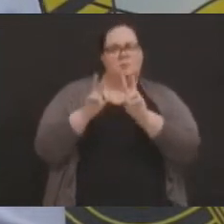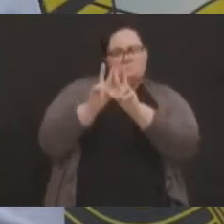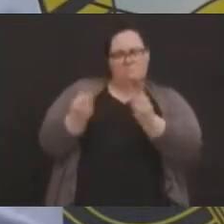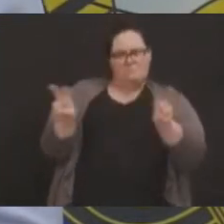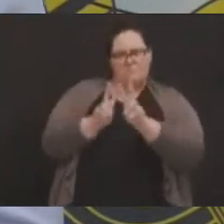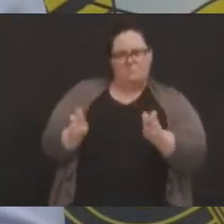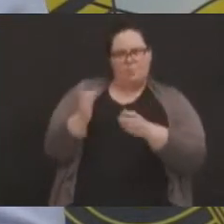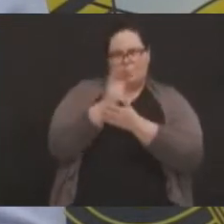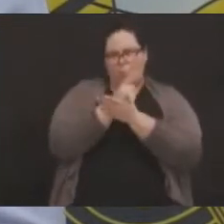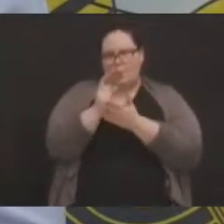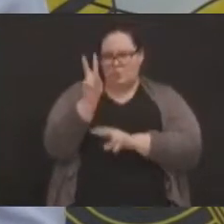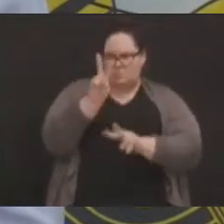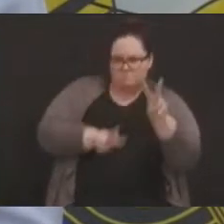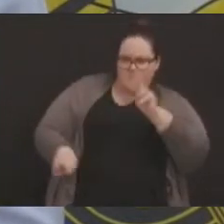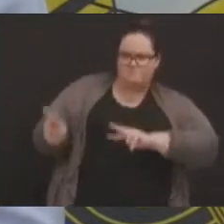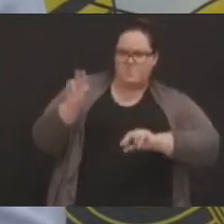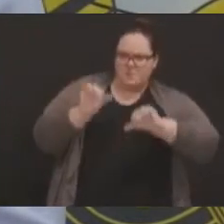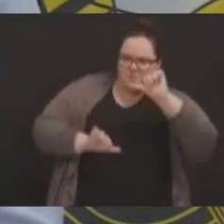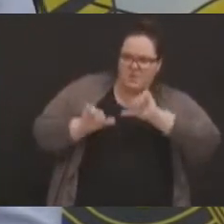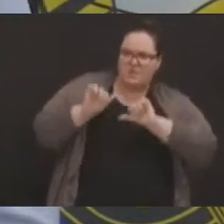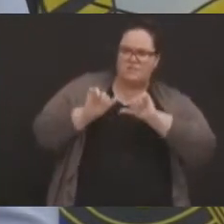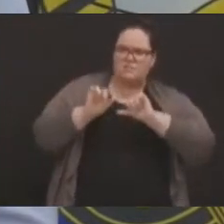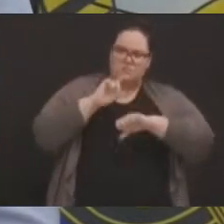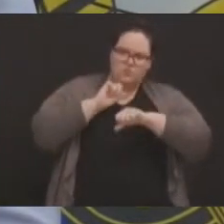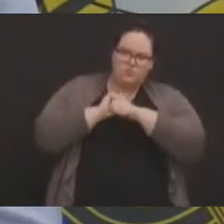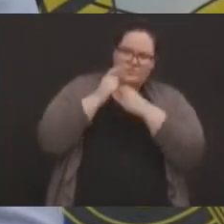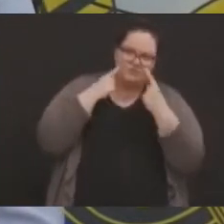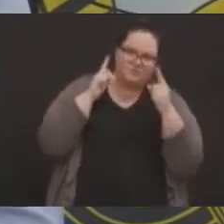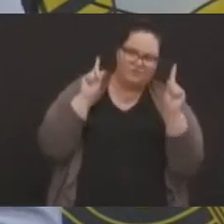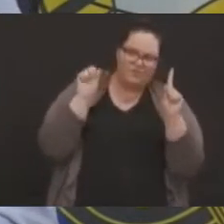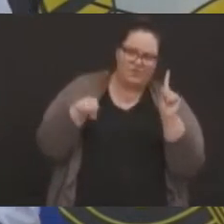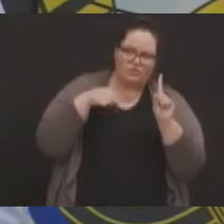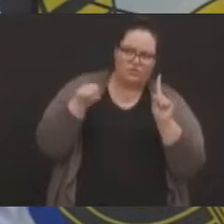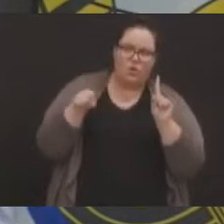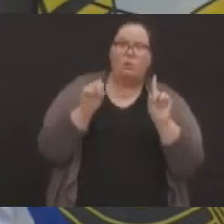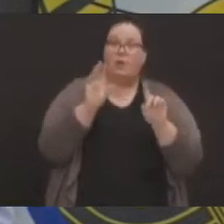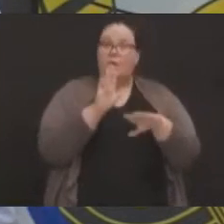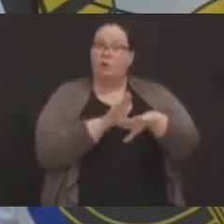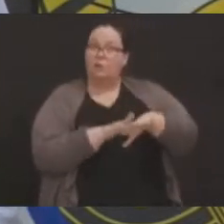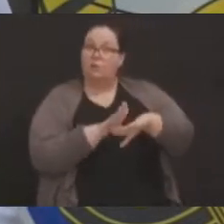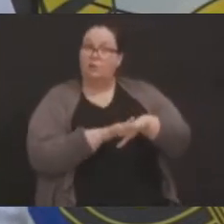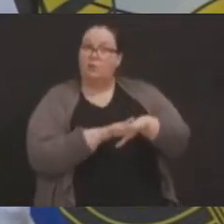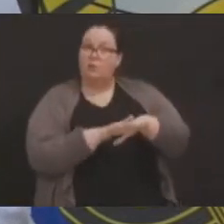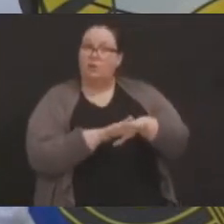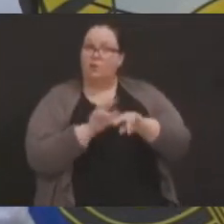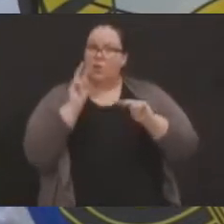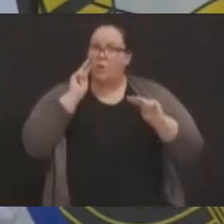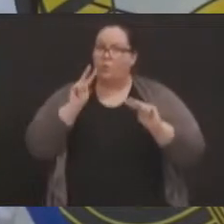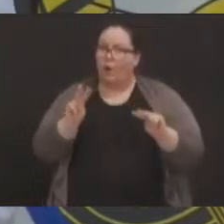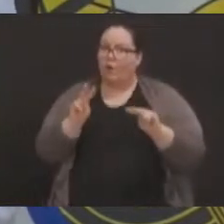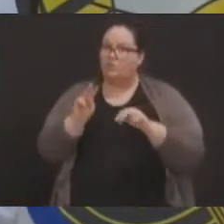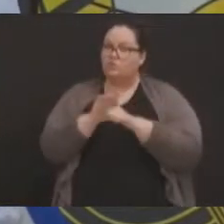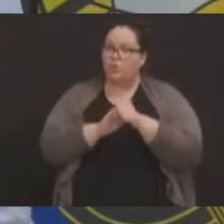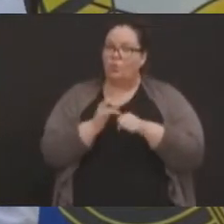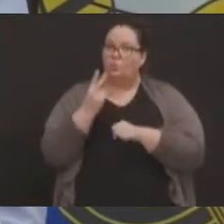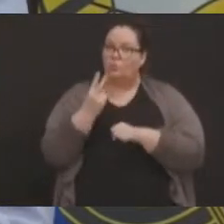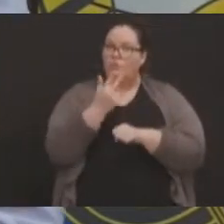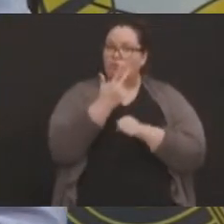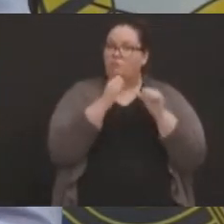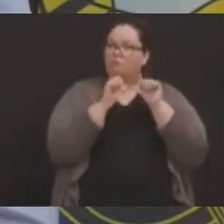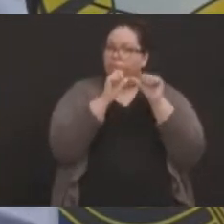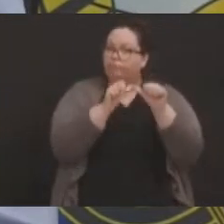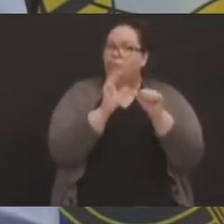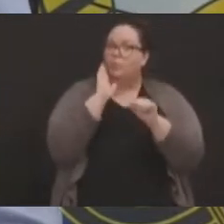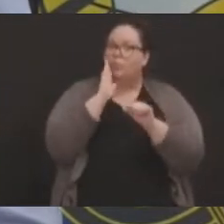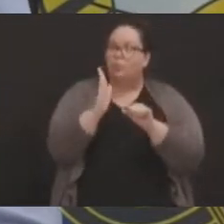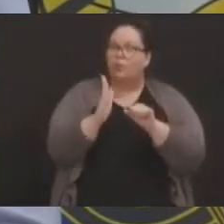as the incubation period is 14 days. You will recall we discussed moving the zones quickly into red to